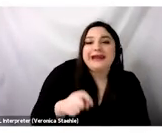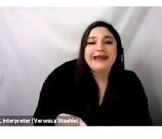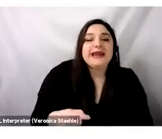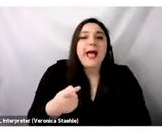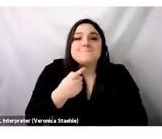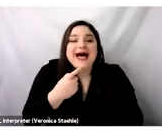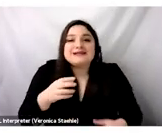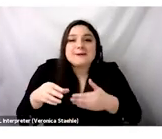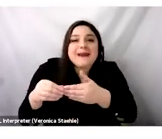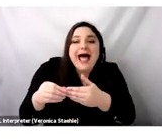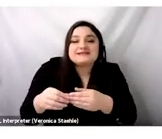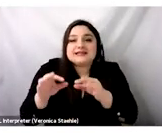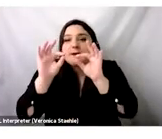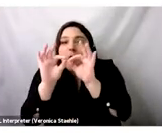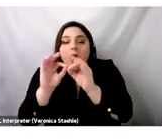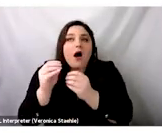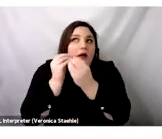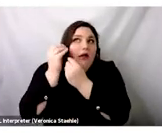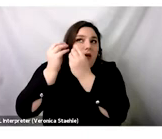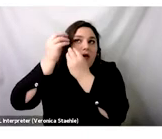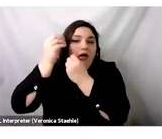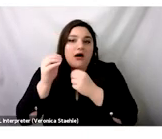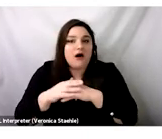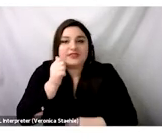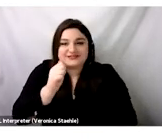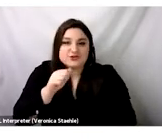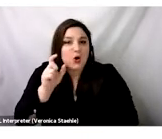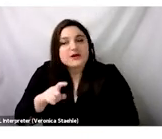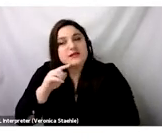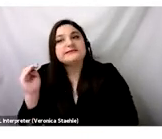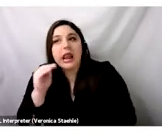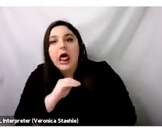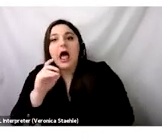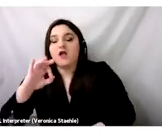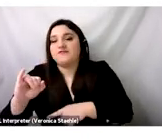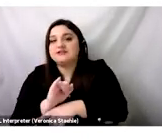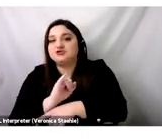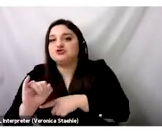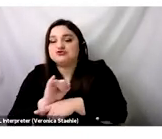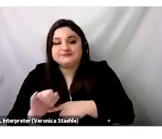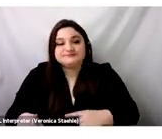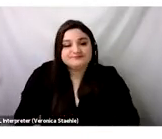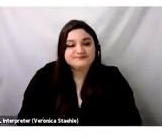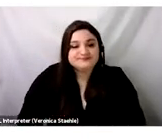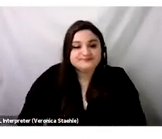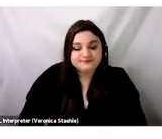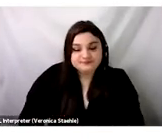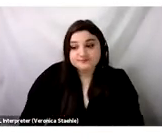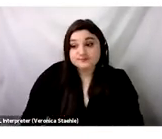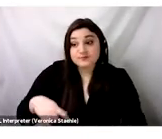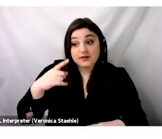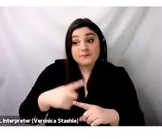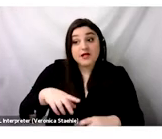poor design that we will get into later. So these are, and of course, actually microbeads are also used in,